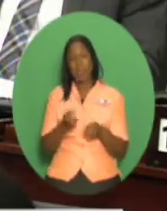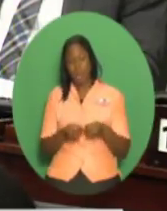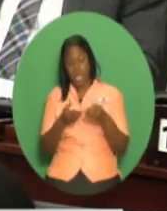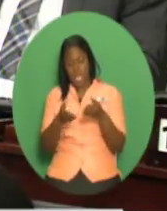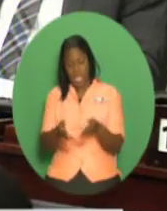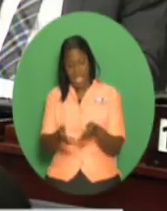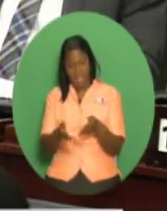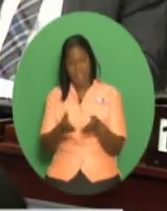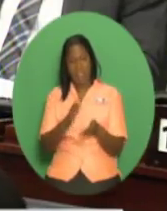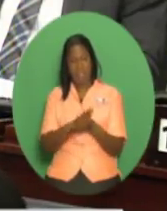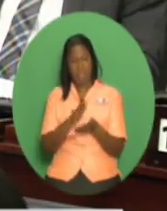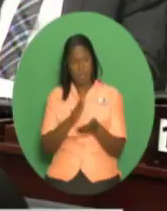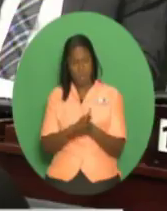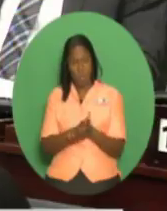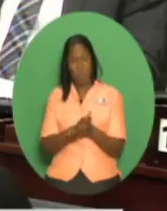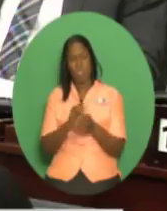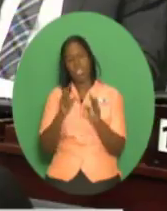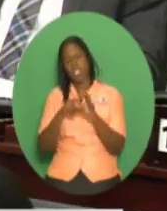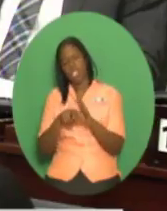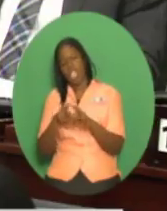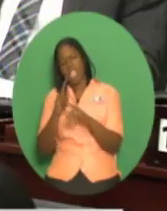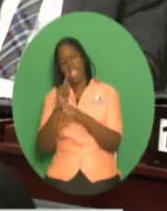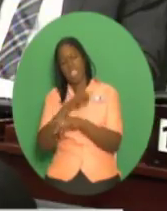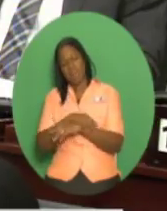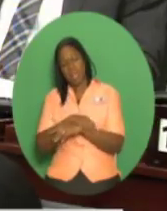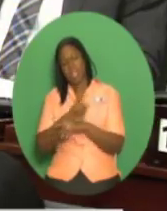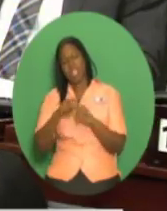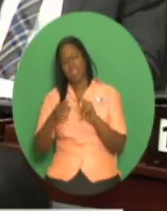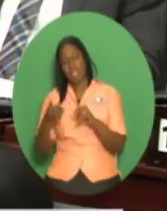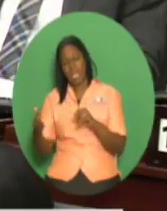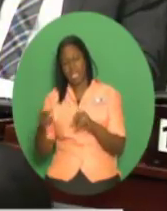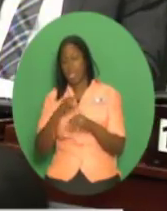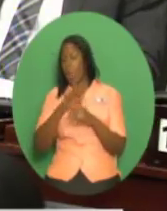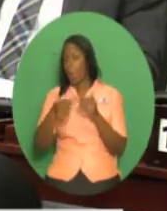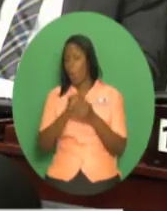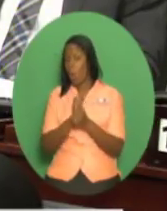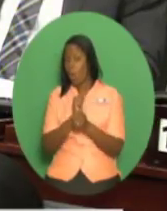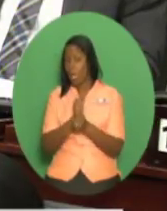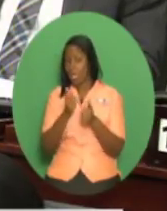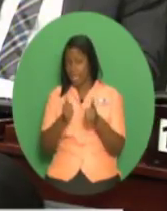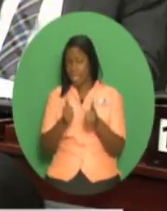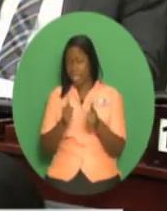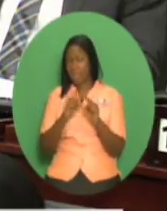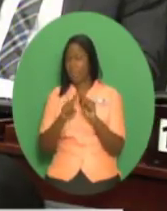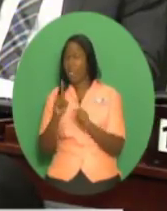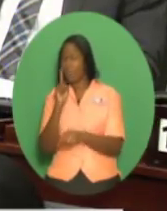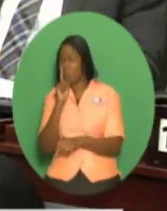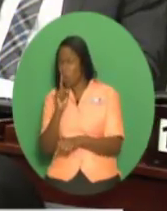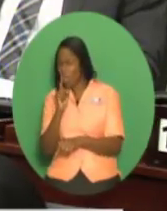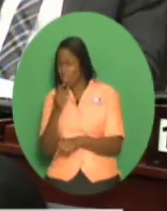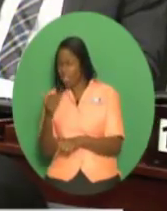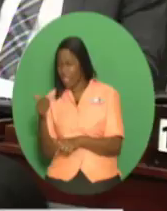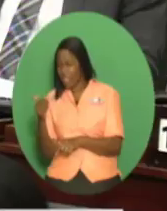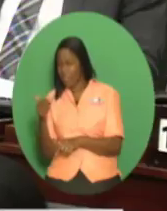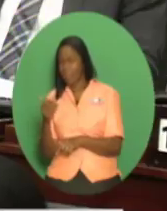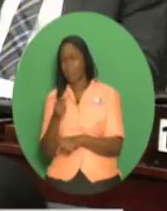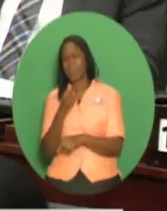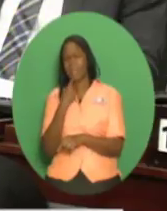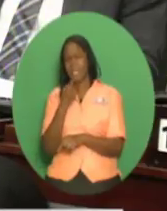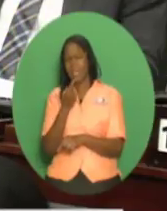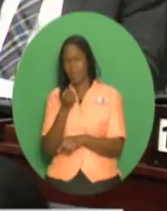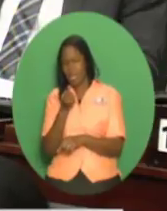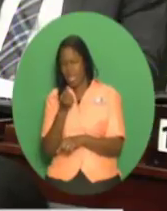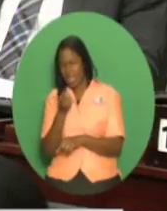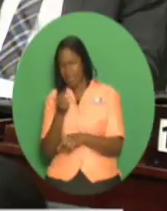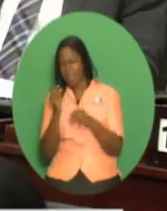did not have. And everything is working well, except, and I must say except, that we have some concerns and